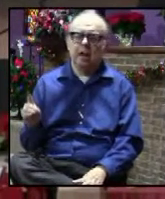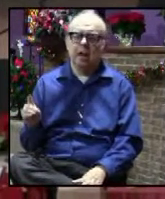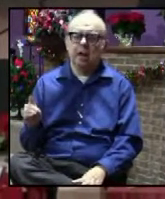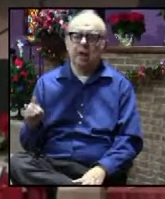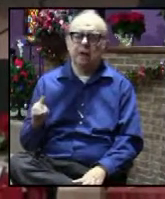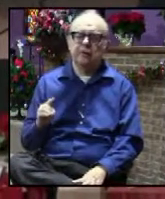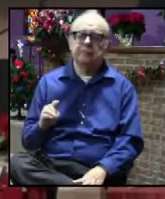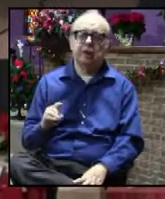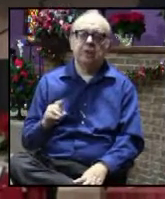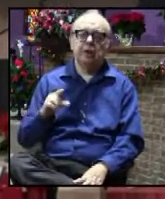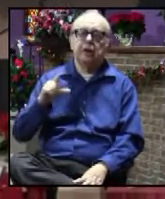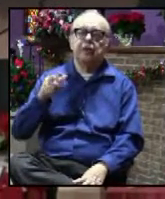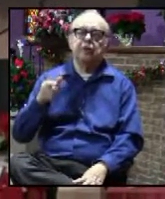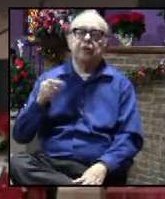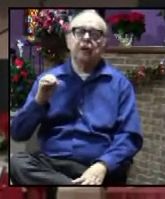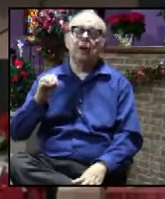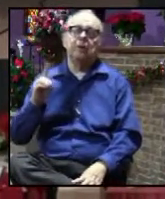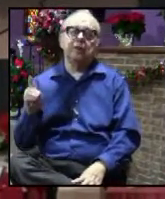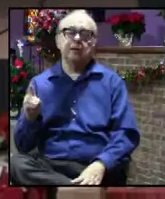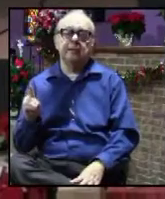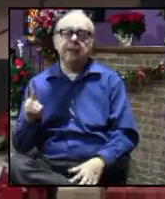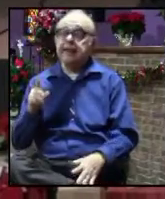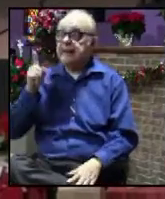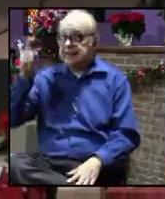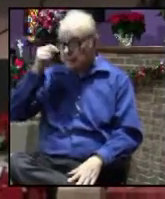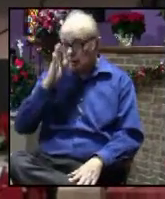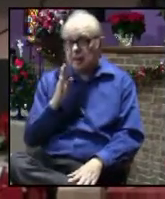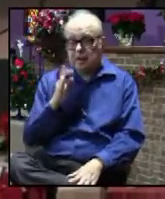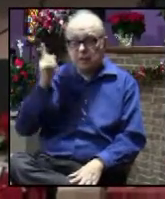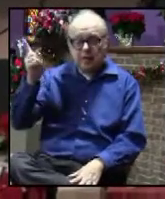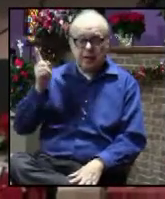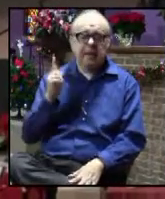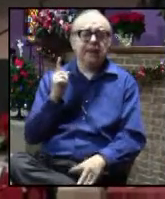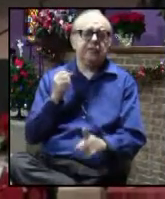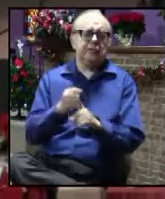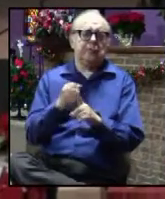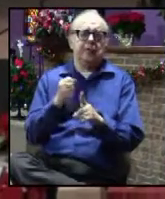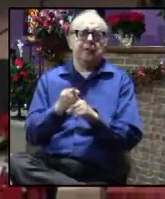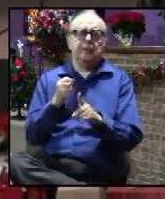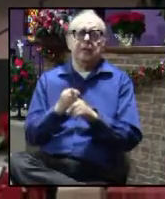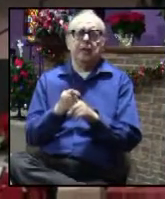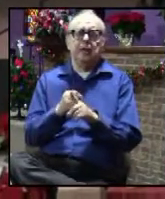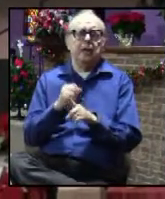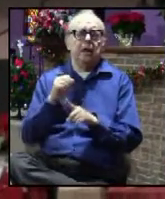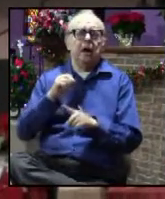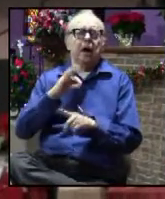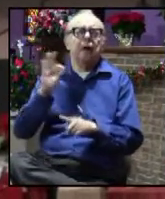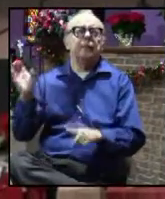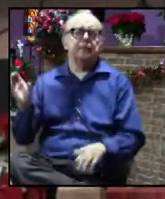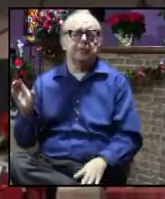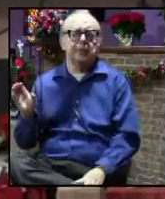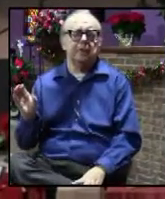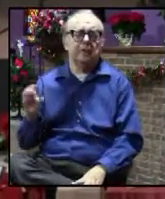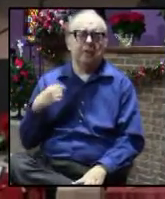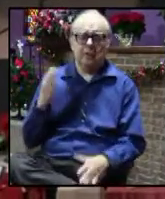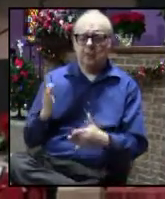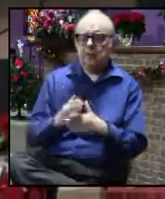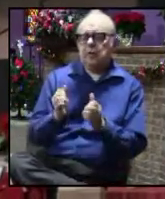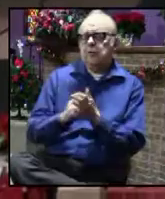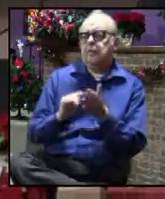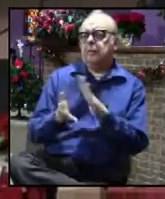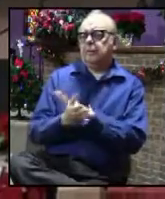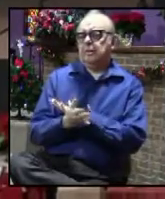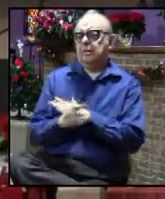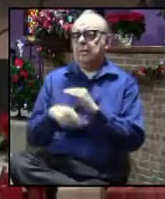G-O-D. Amen. It is God. He is the rhythm of Christmas. And we're going to share with you this